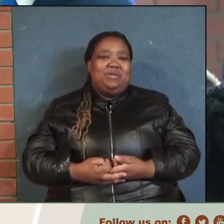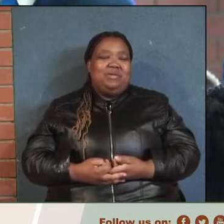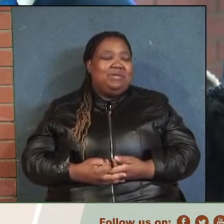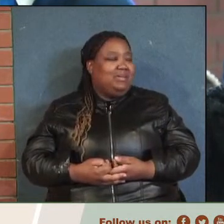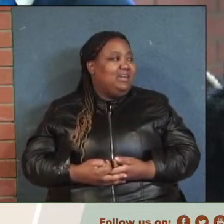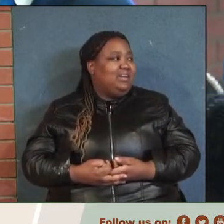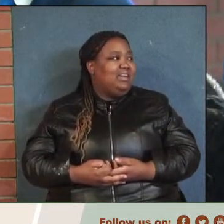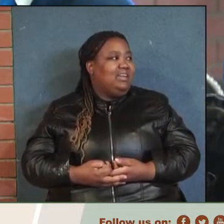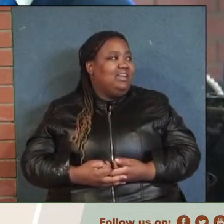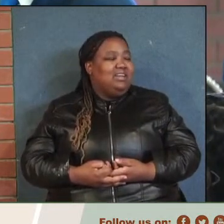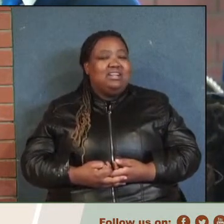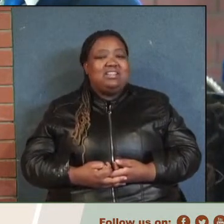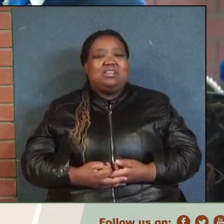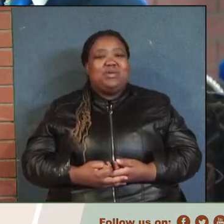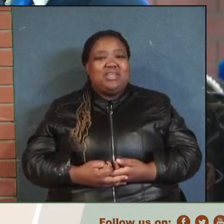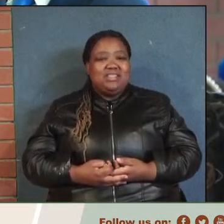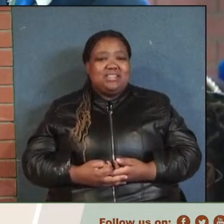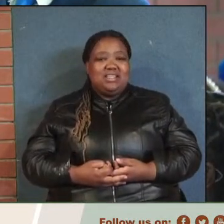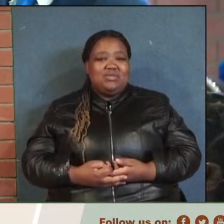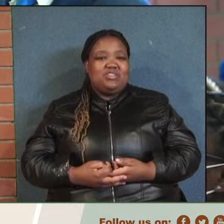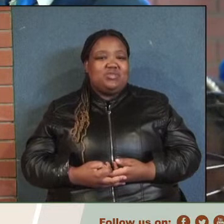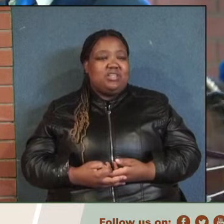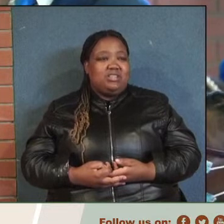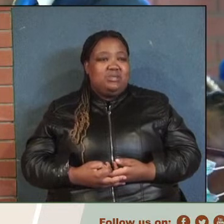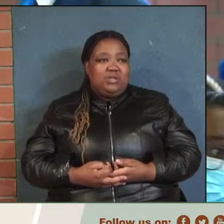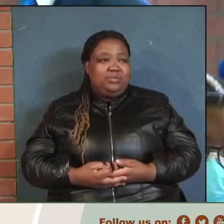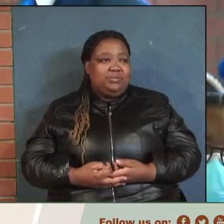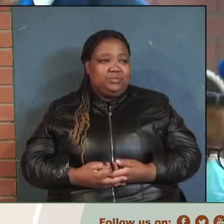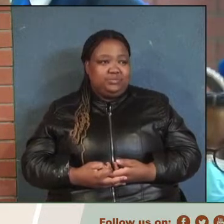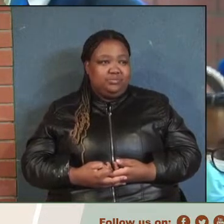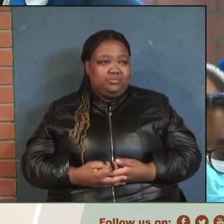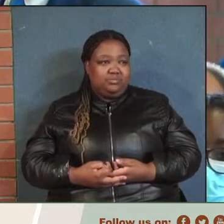with the internet cafes or rather... Interruption.